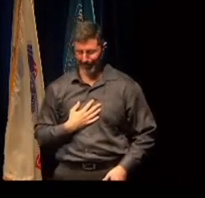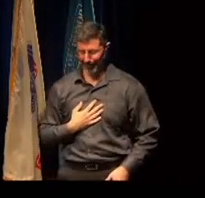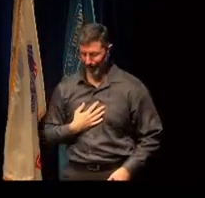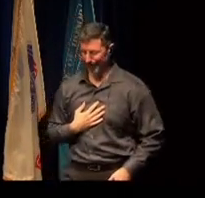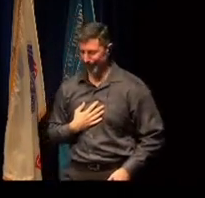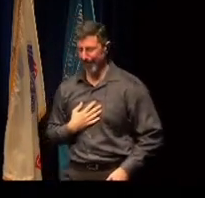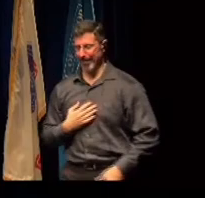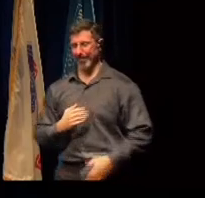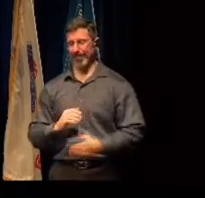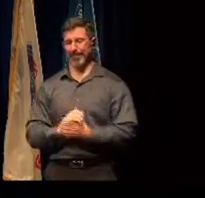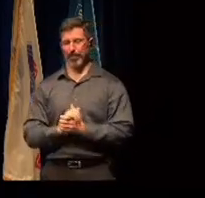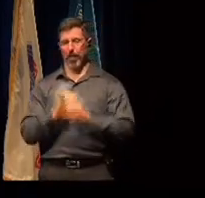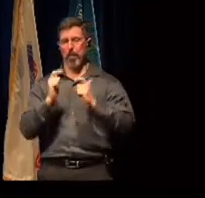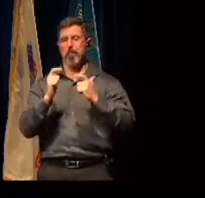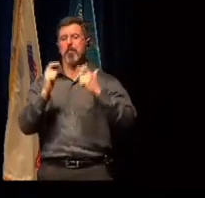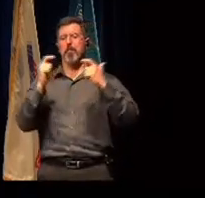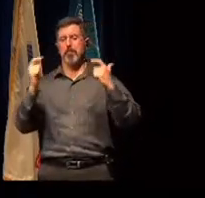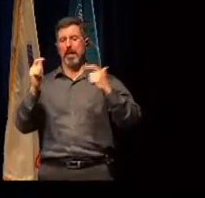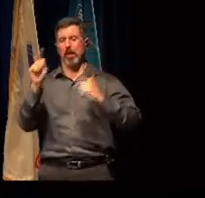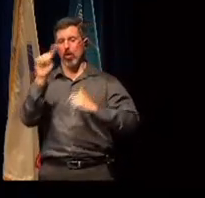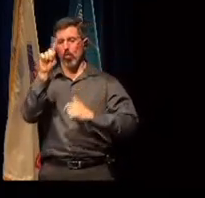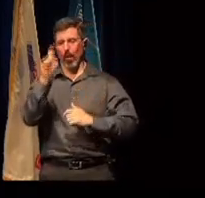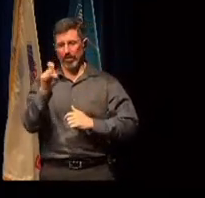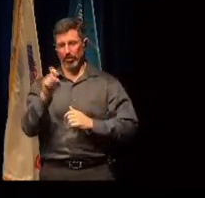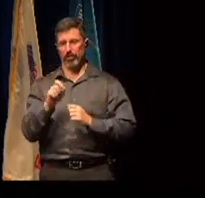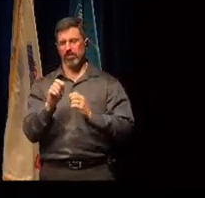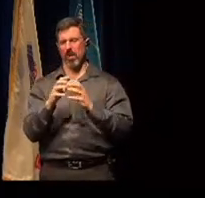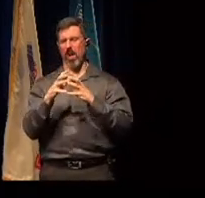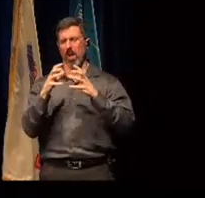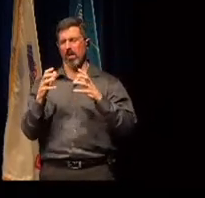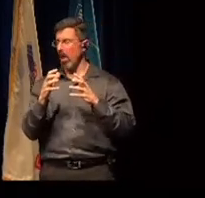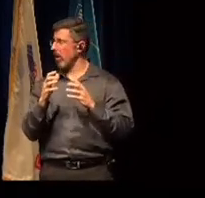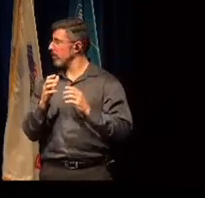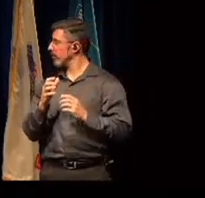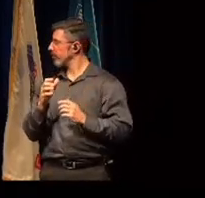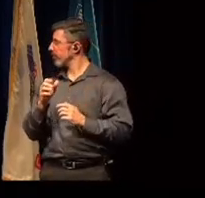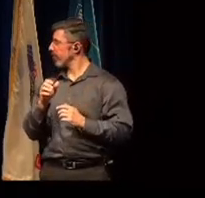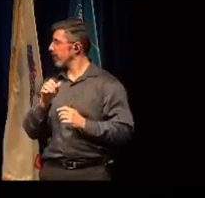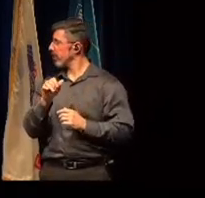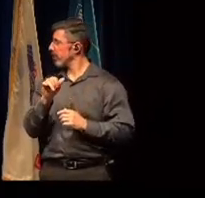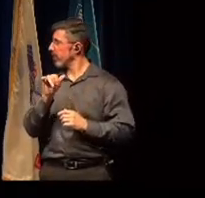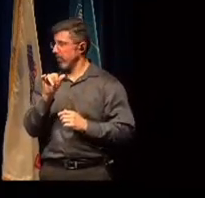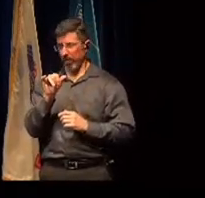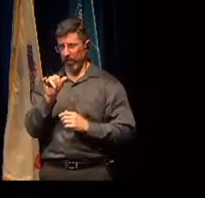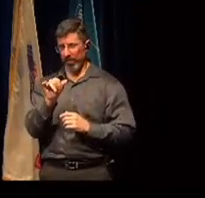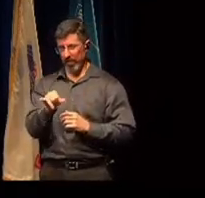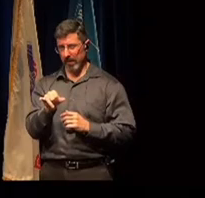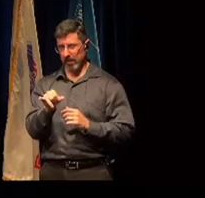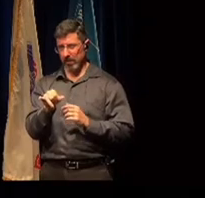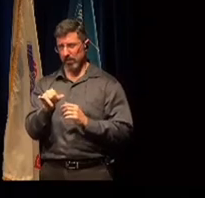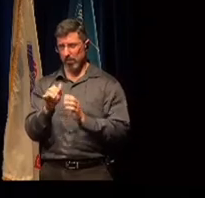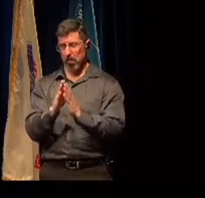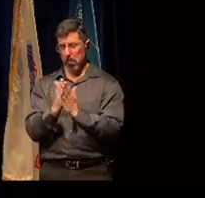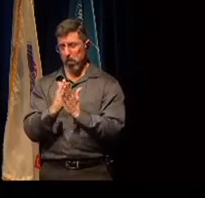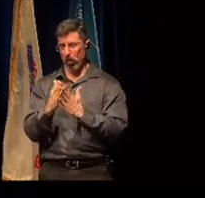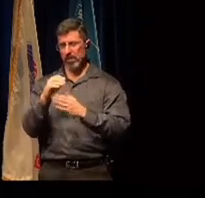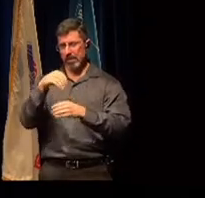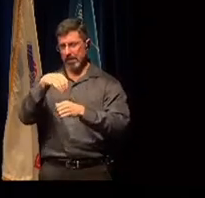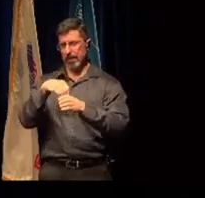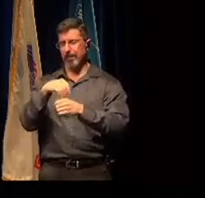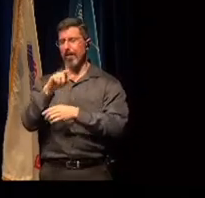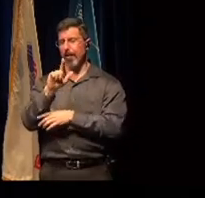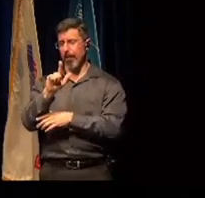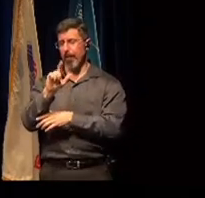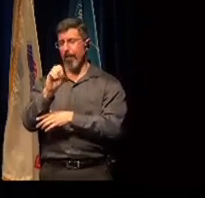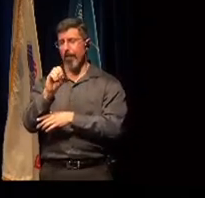Ultimate questions. There's lots of these in the lobby as you exit. This book answers the most important questions